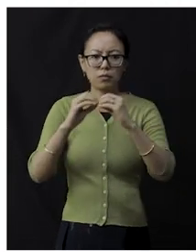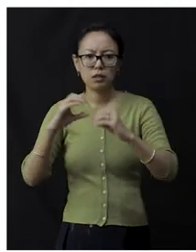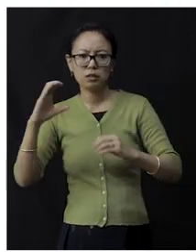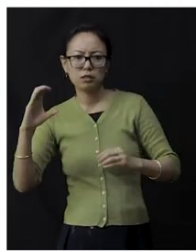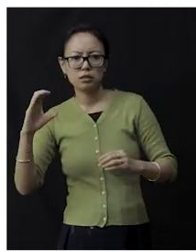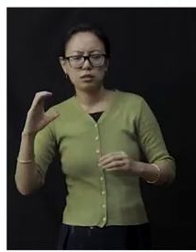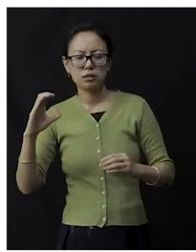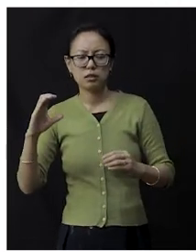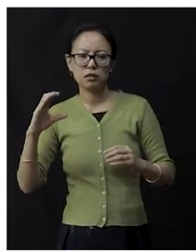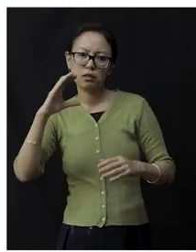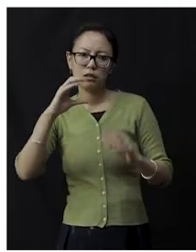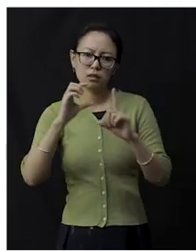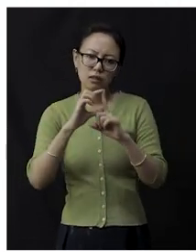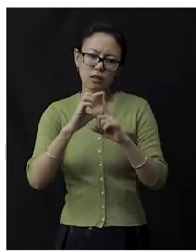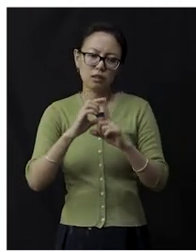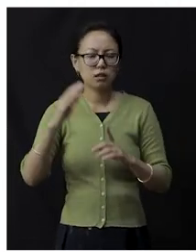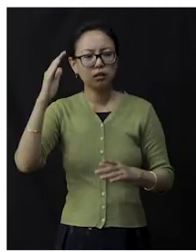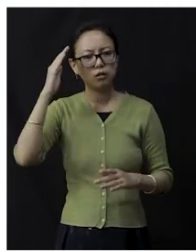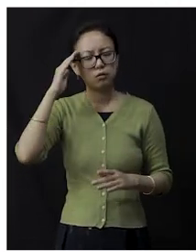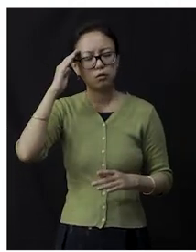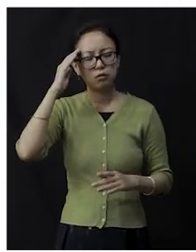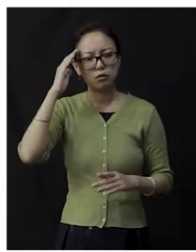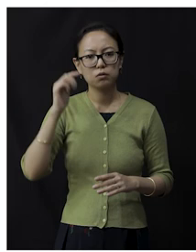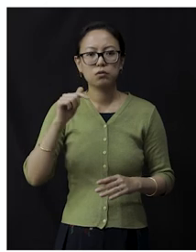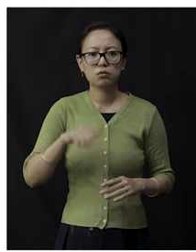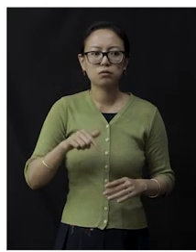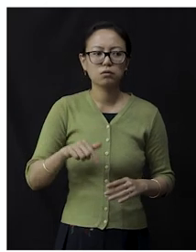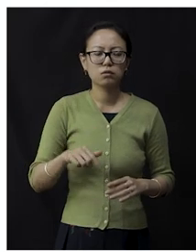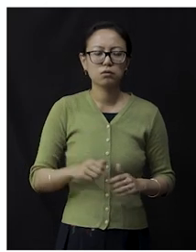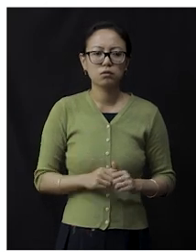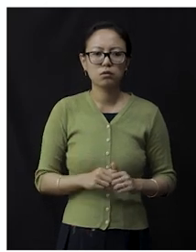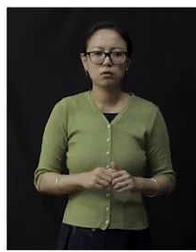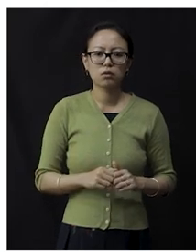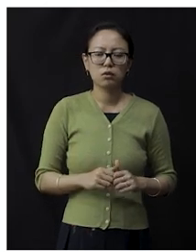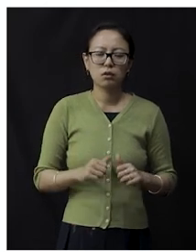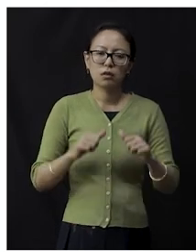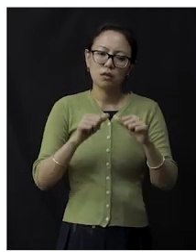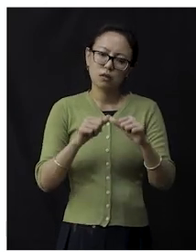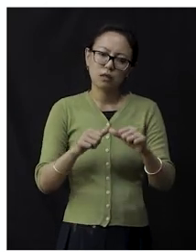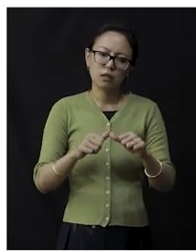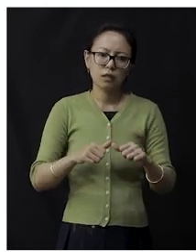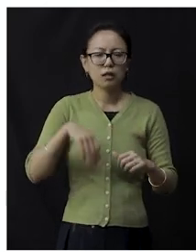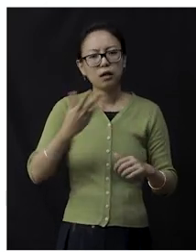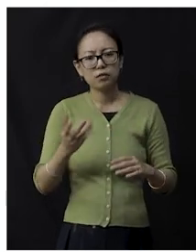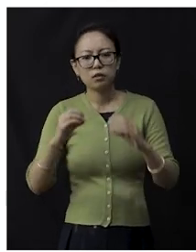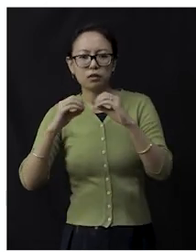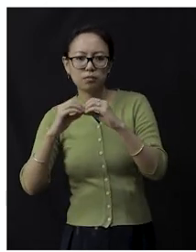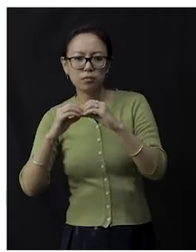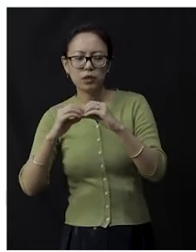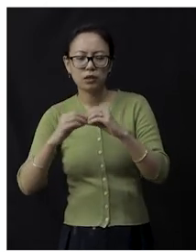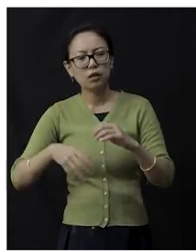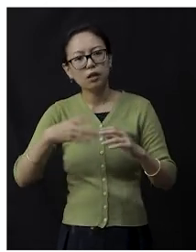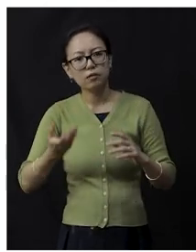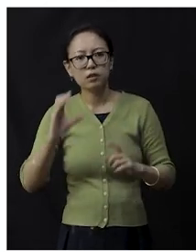these words in alphabetical order. So you know A comes before and then B and then C. So that's how we are